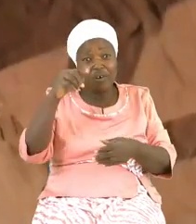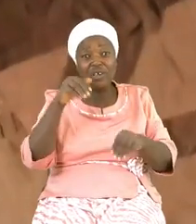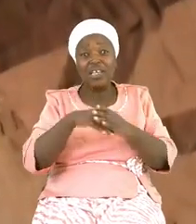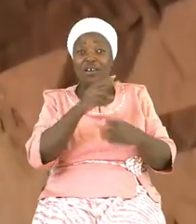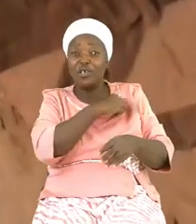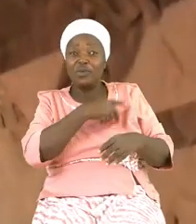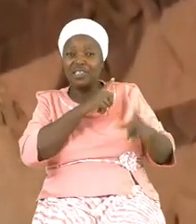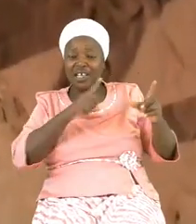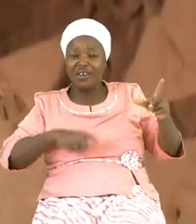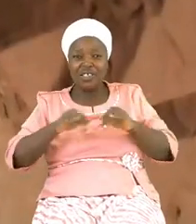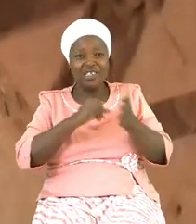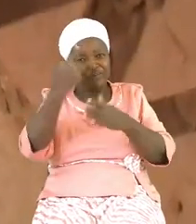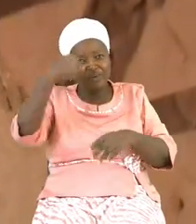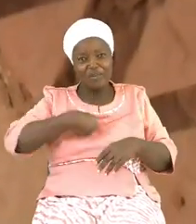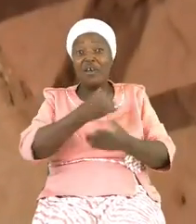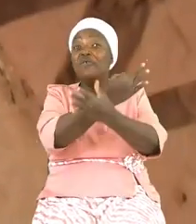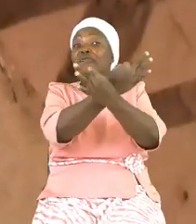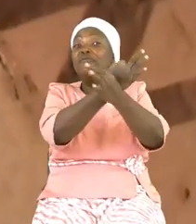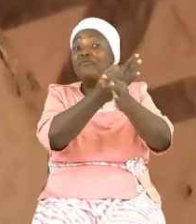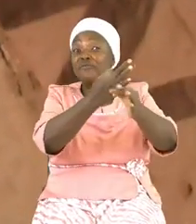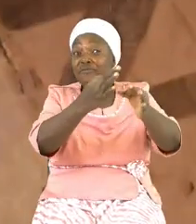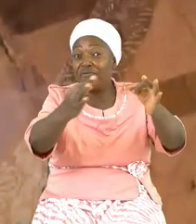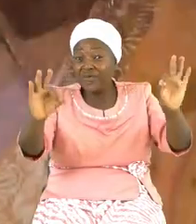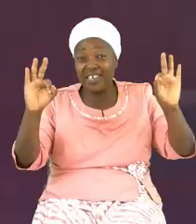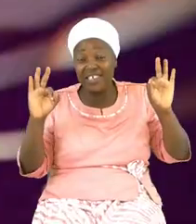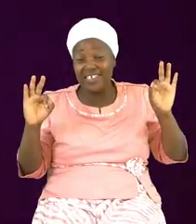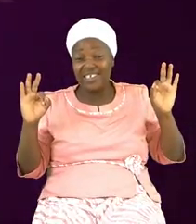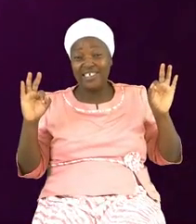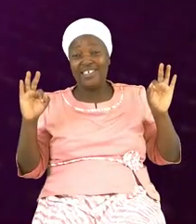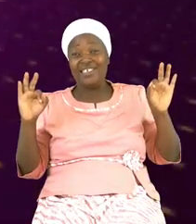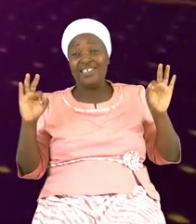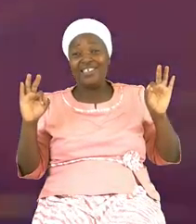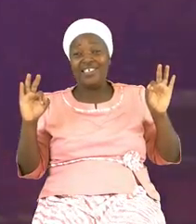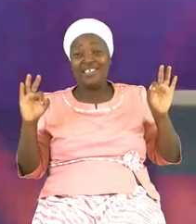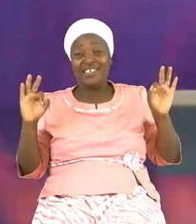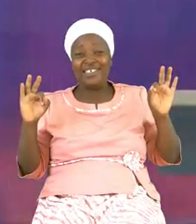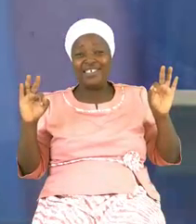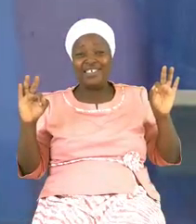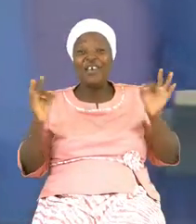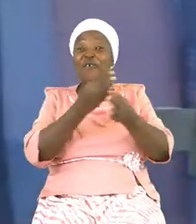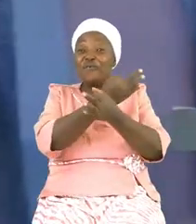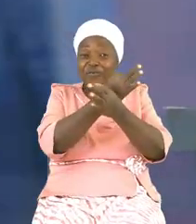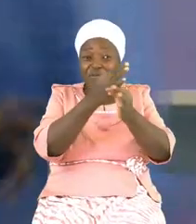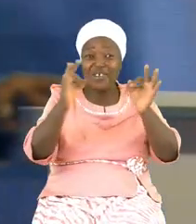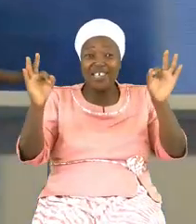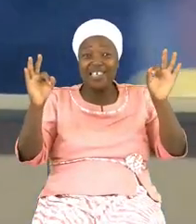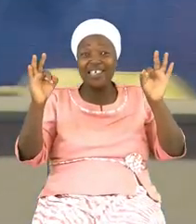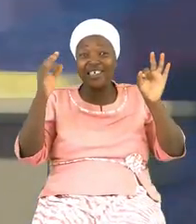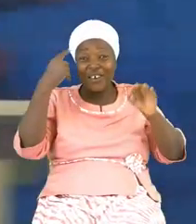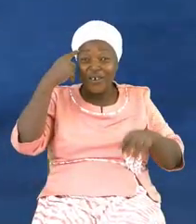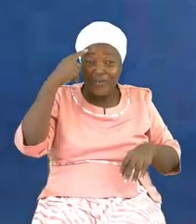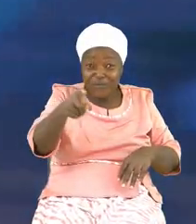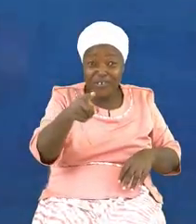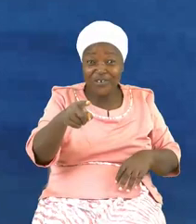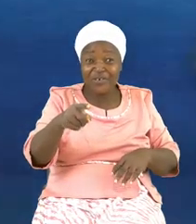free of charge. Free of singing for joy. For you. That what? Free of